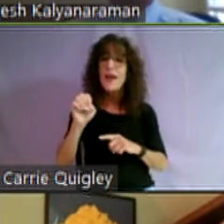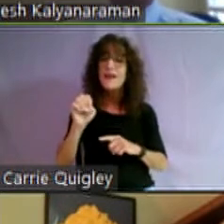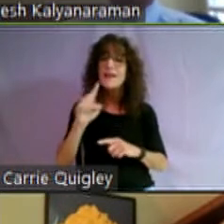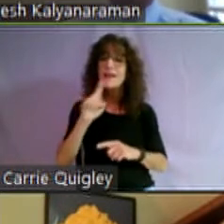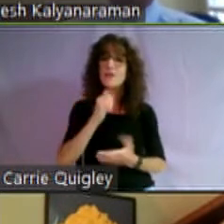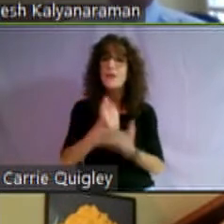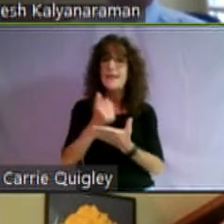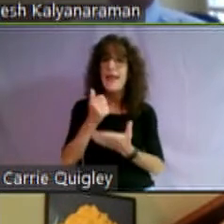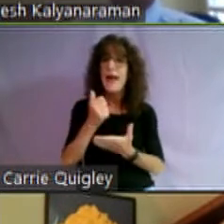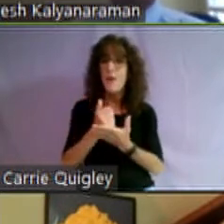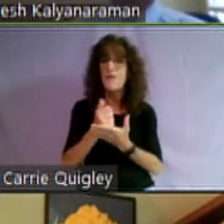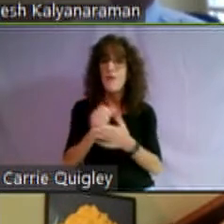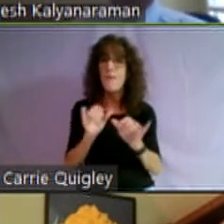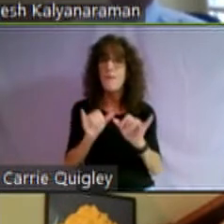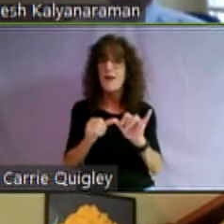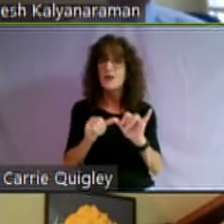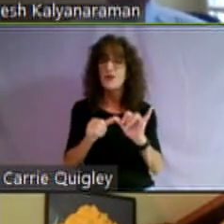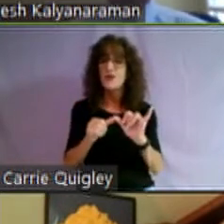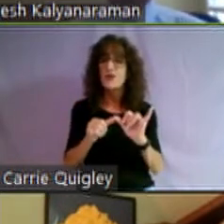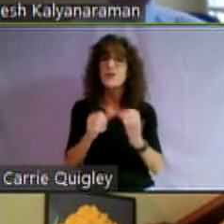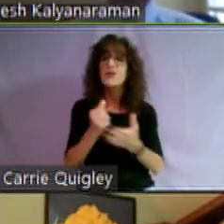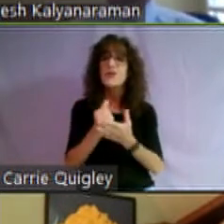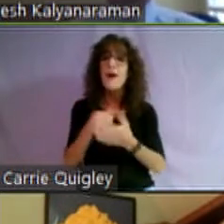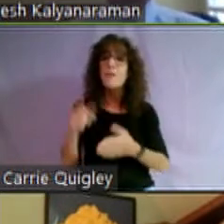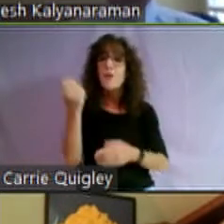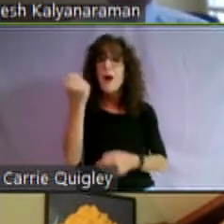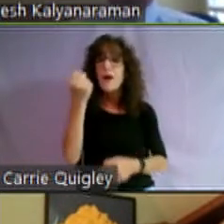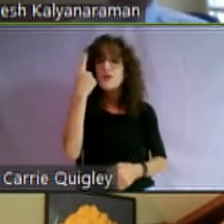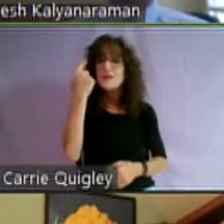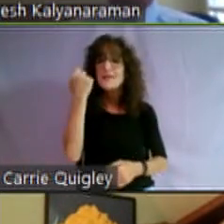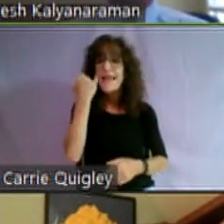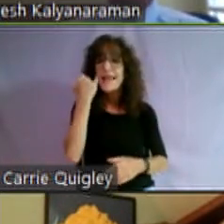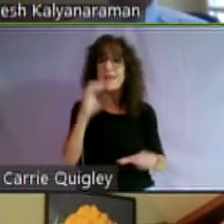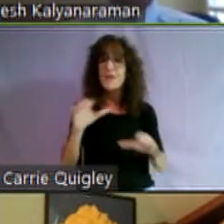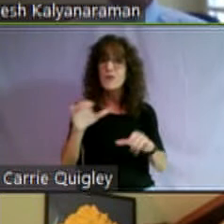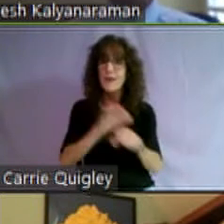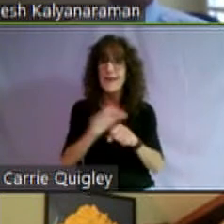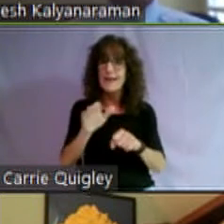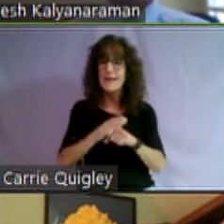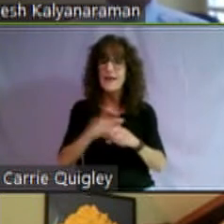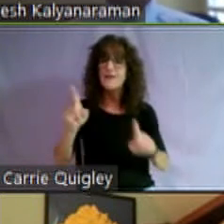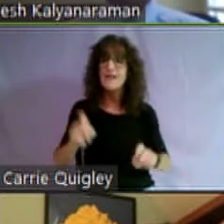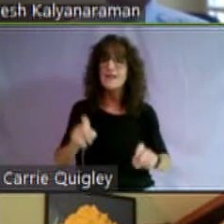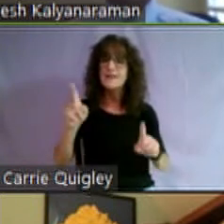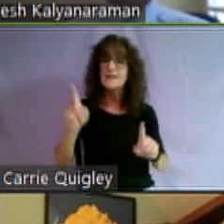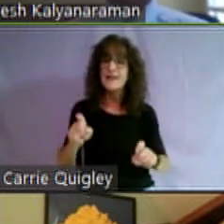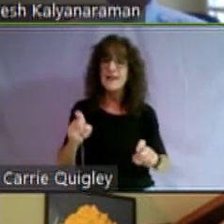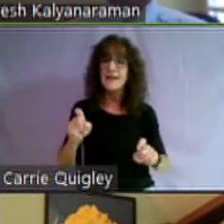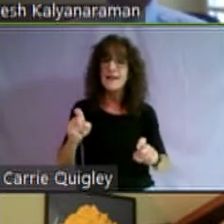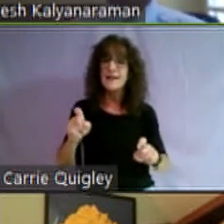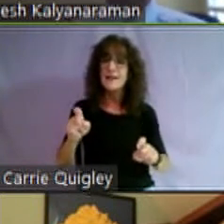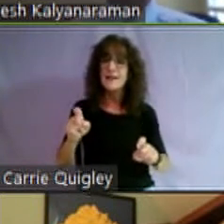useful measure to help you understand if you're doing enough testing to